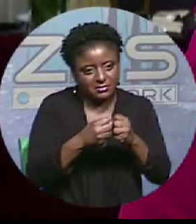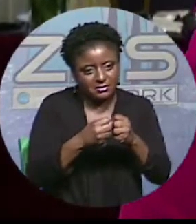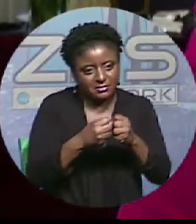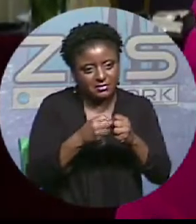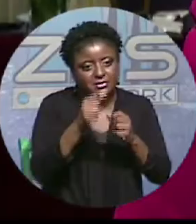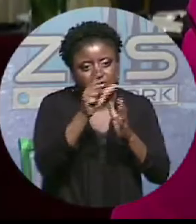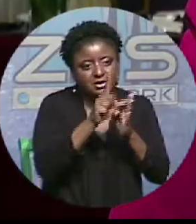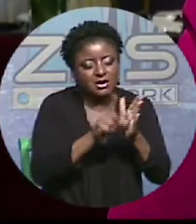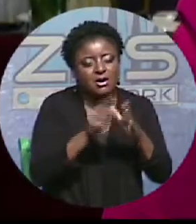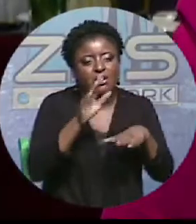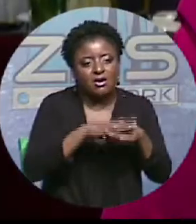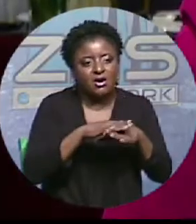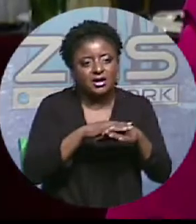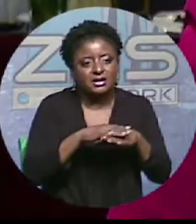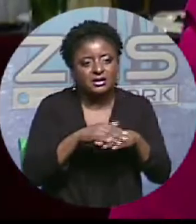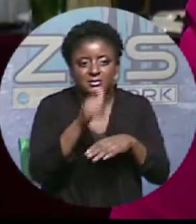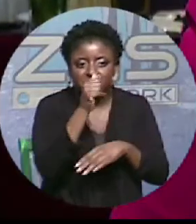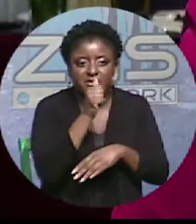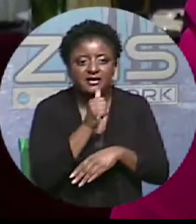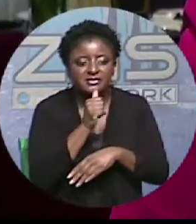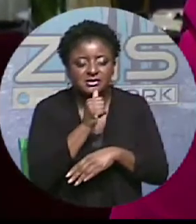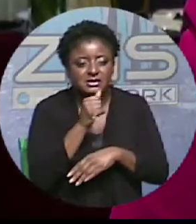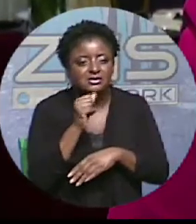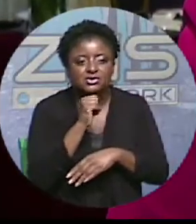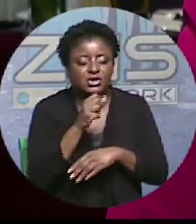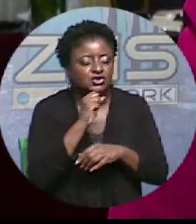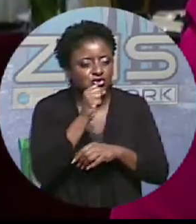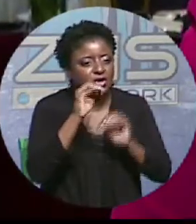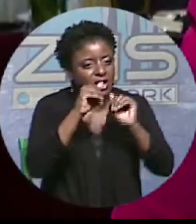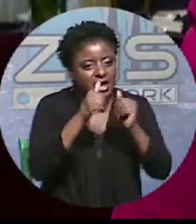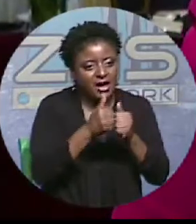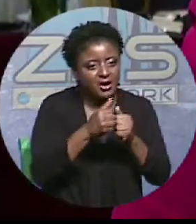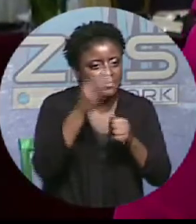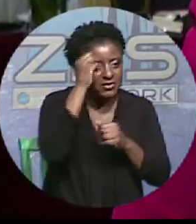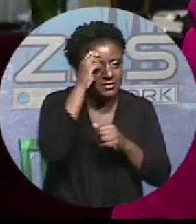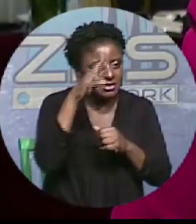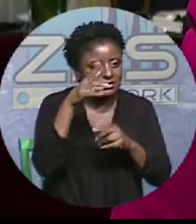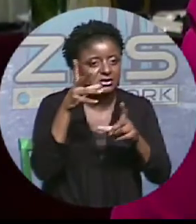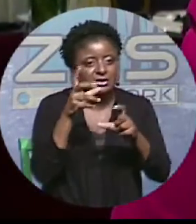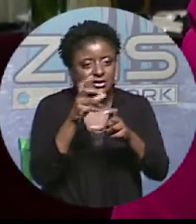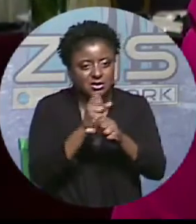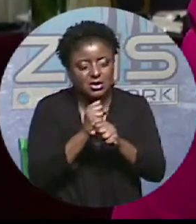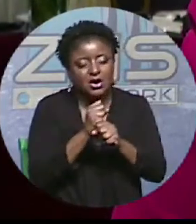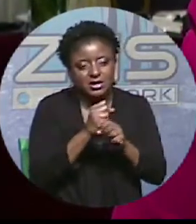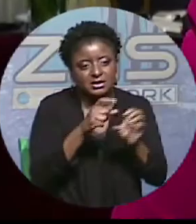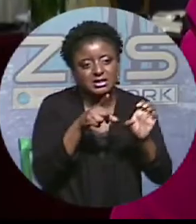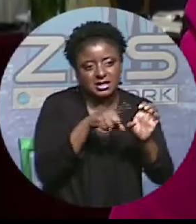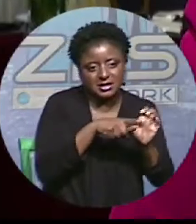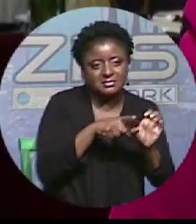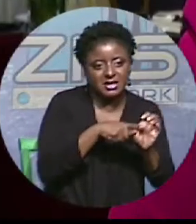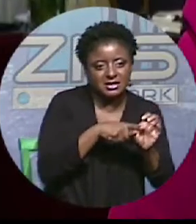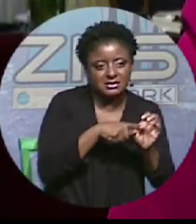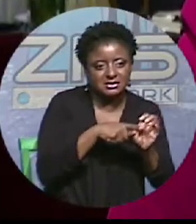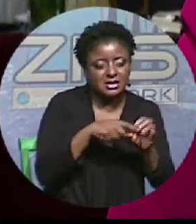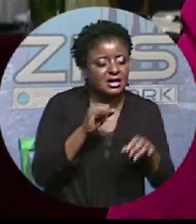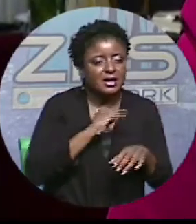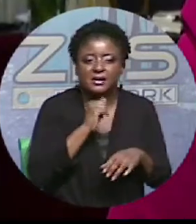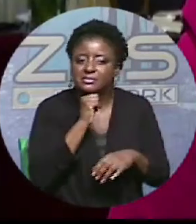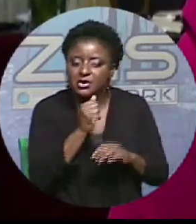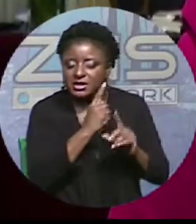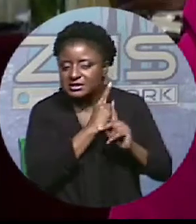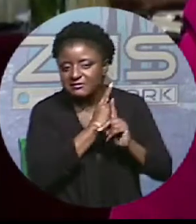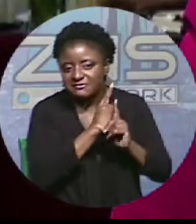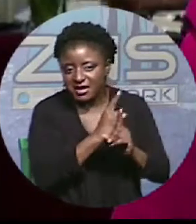to be in the possession of the minister. I'm not defending it one way or the other, but unless and until we know those facts,